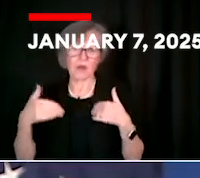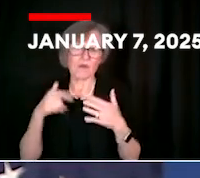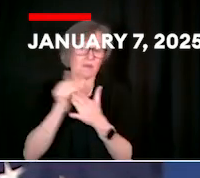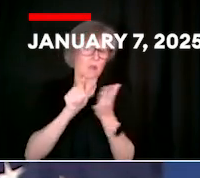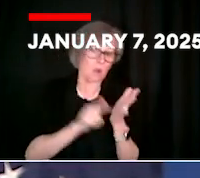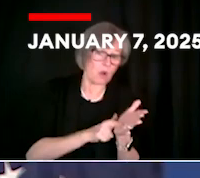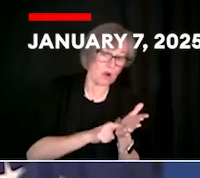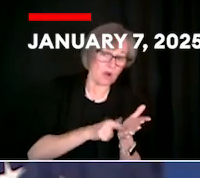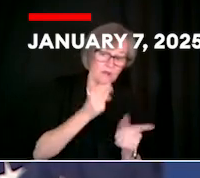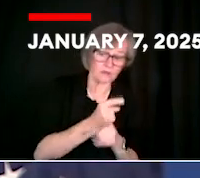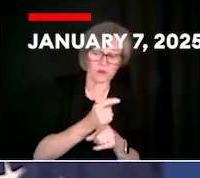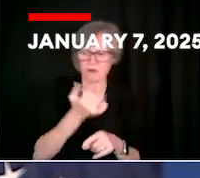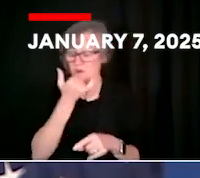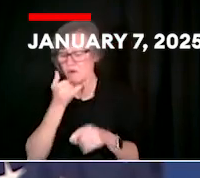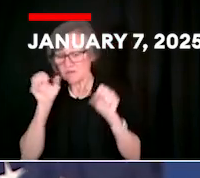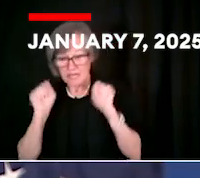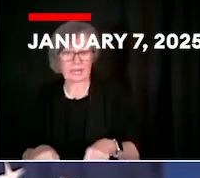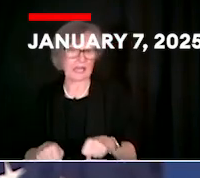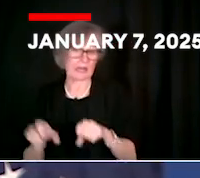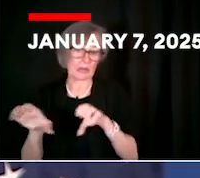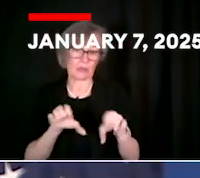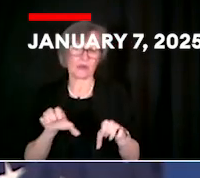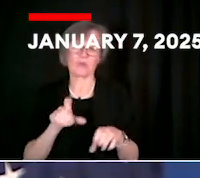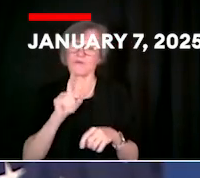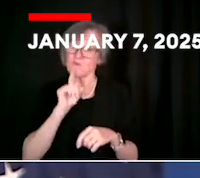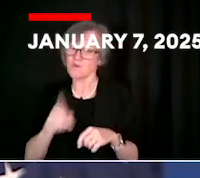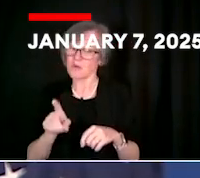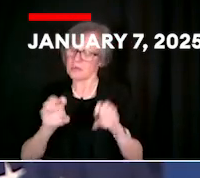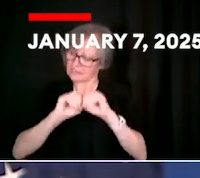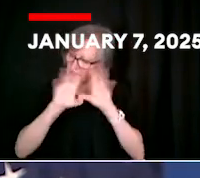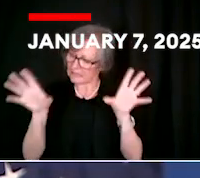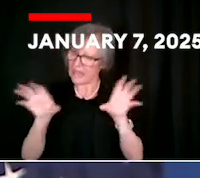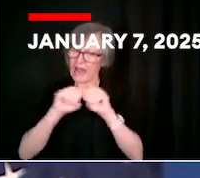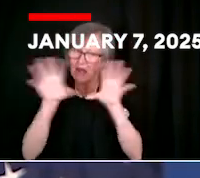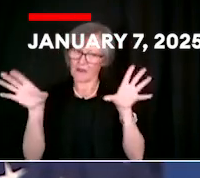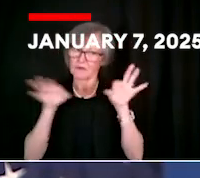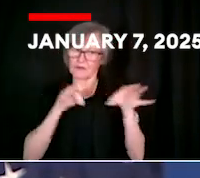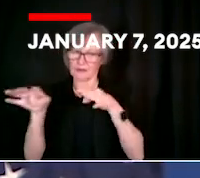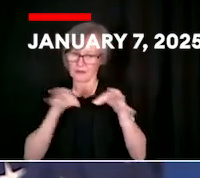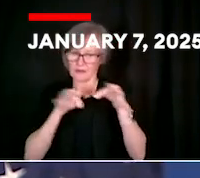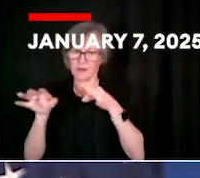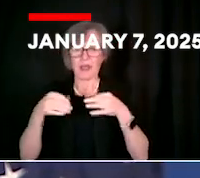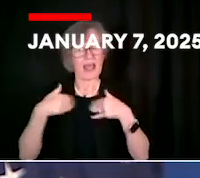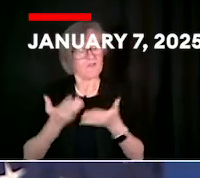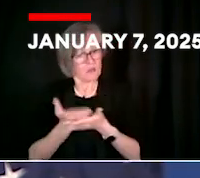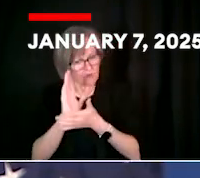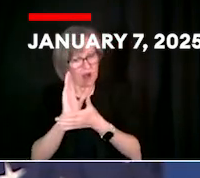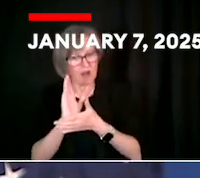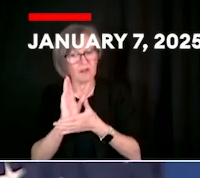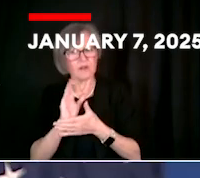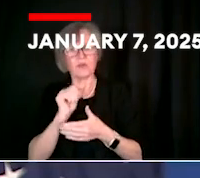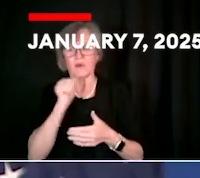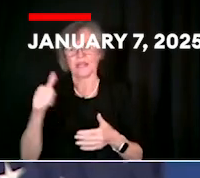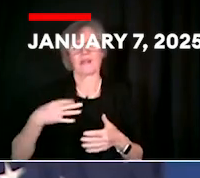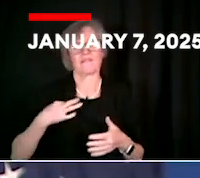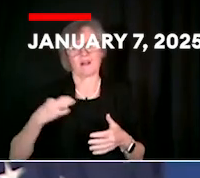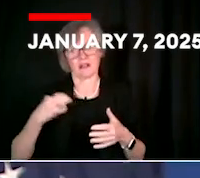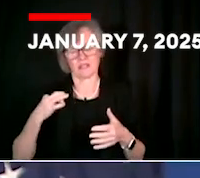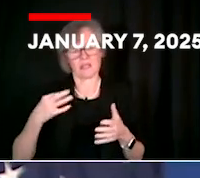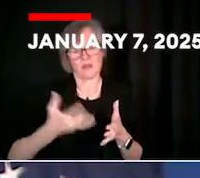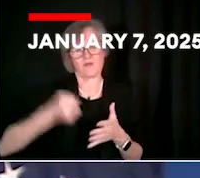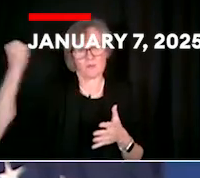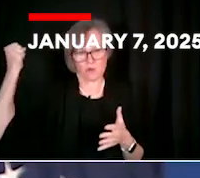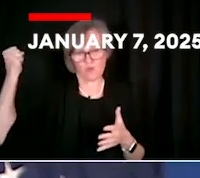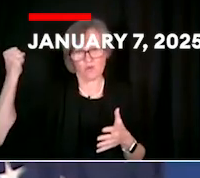correctly, if they can do. So we need to give real clarity that we have the right to do involuntary removal. And